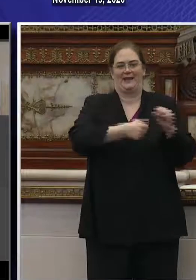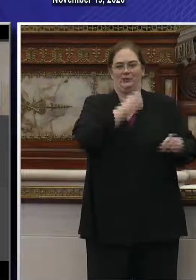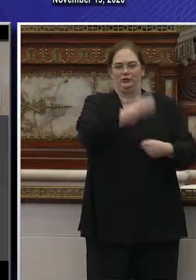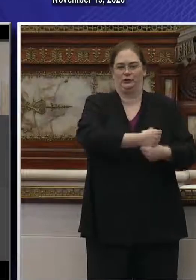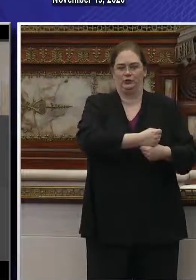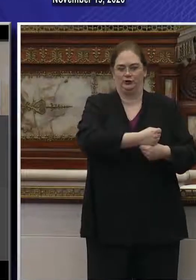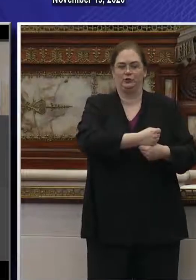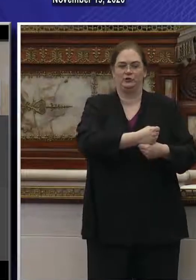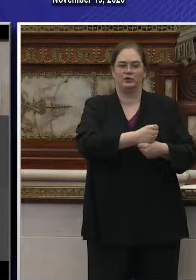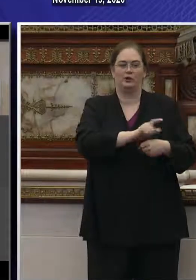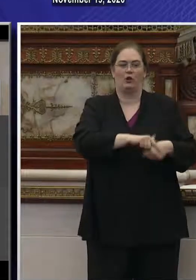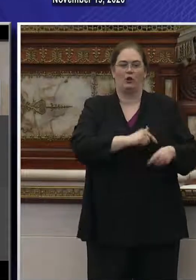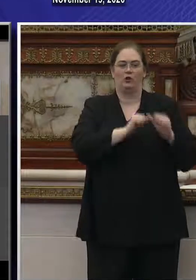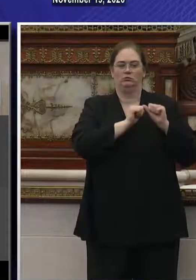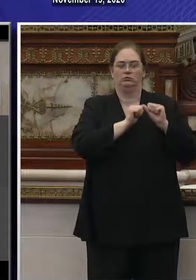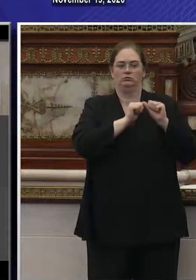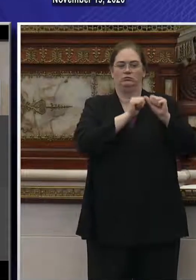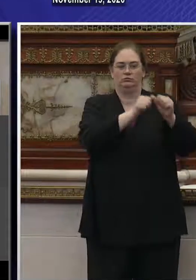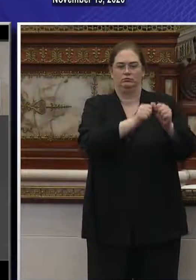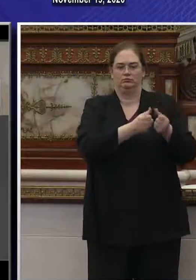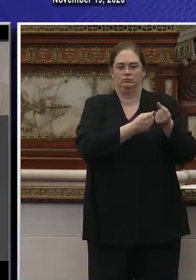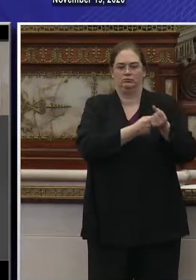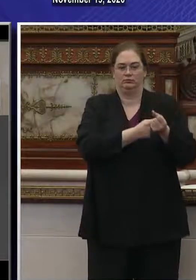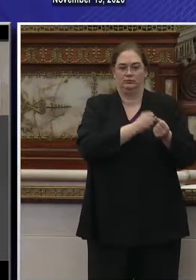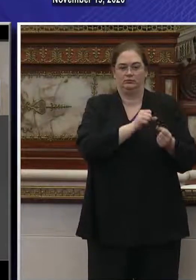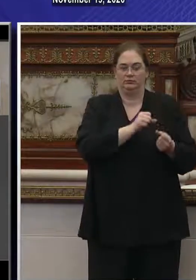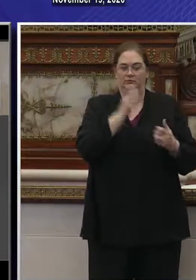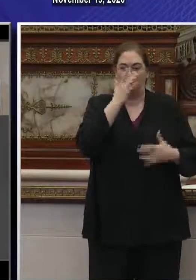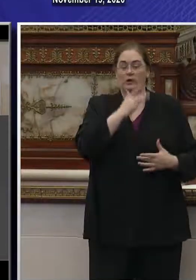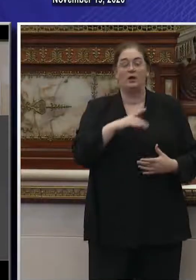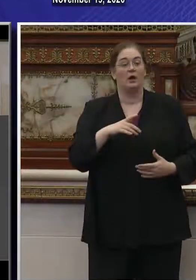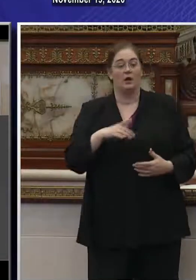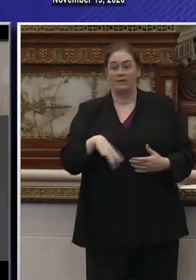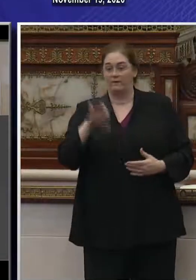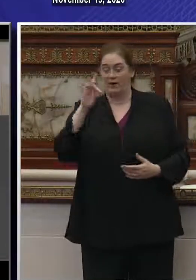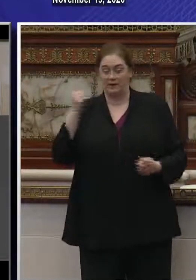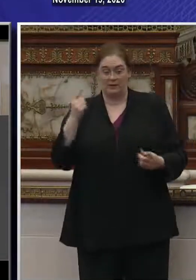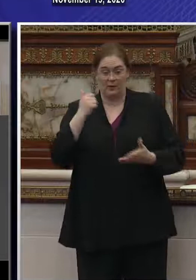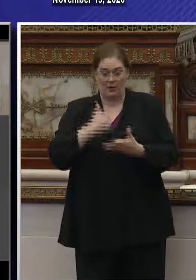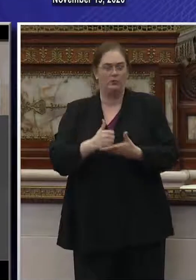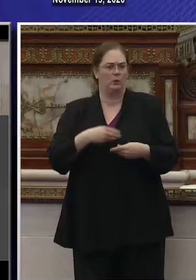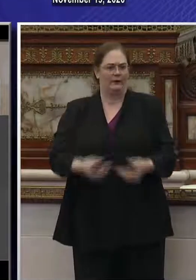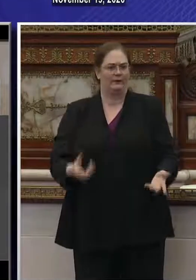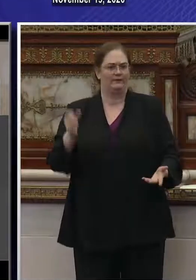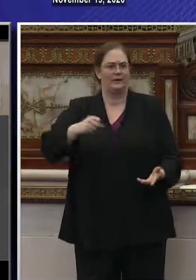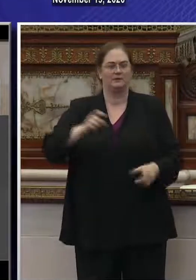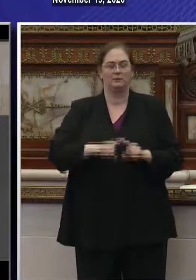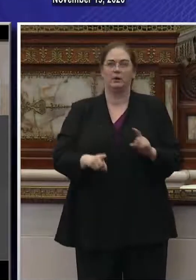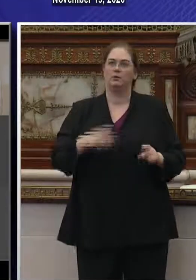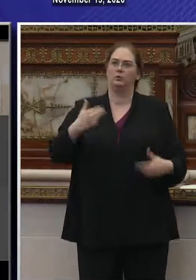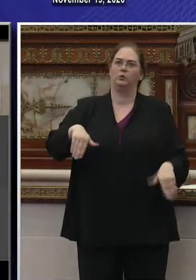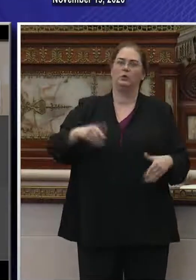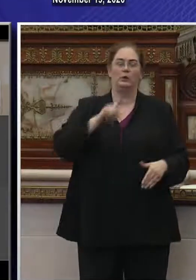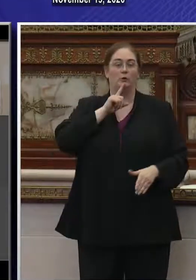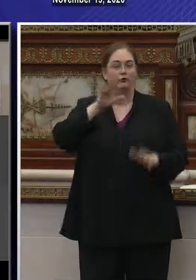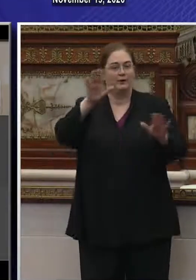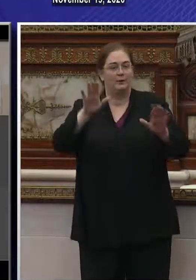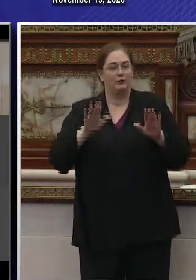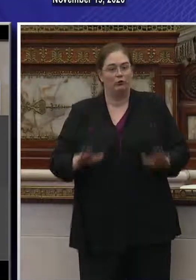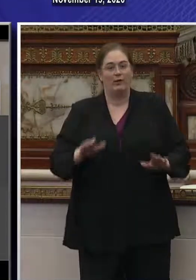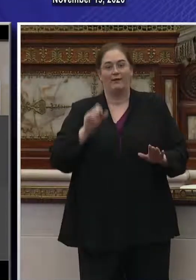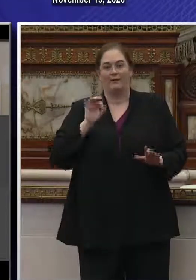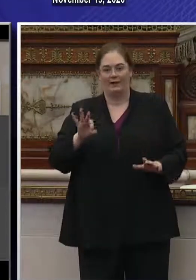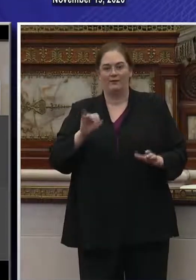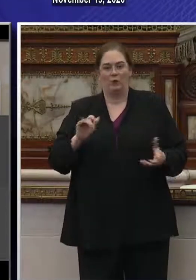has long-lived immunity. Of course, if we get a vaccine that will help people, we're going to give it to them. But it would sure be great